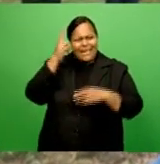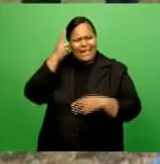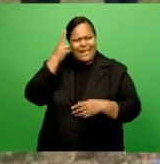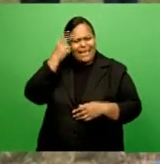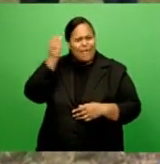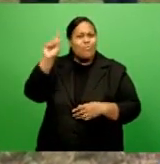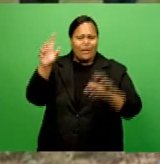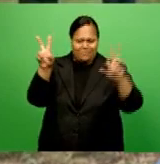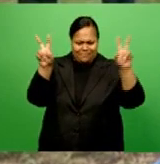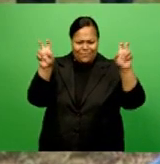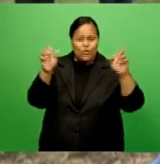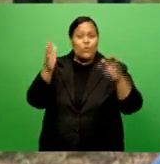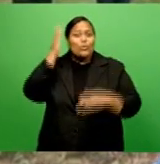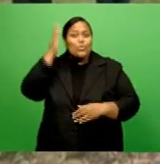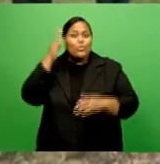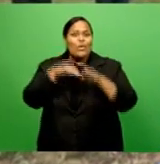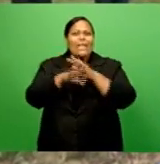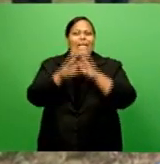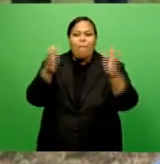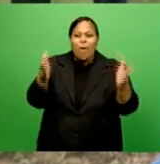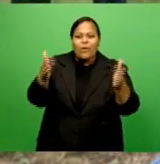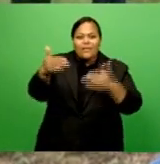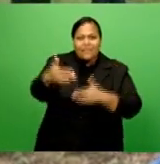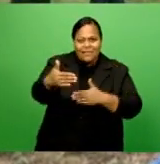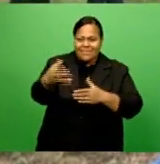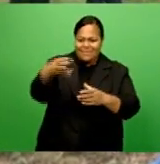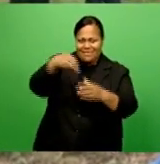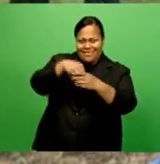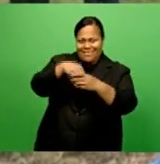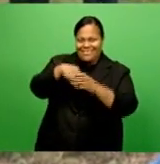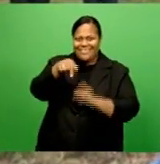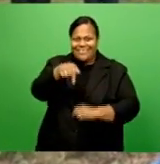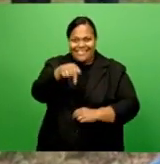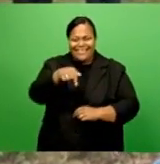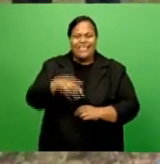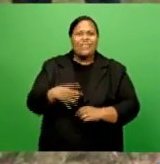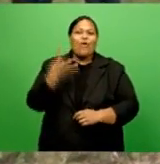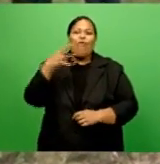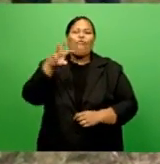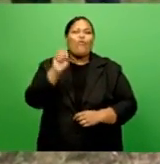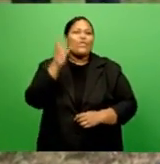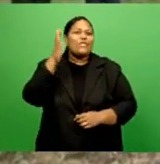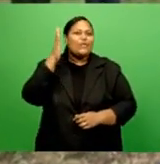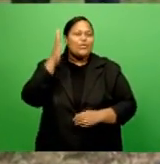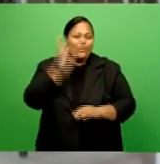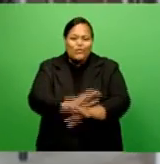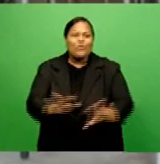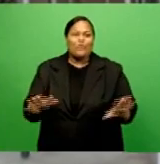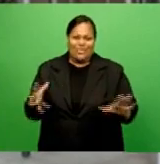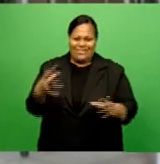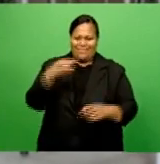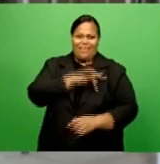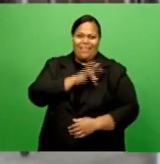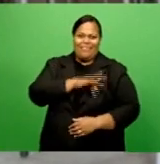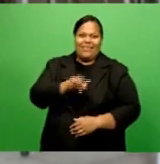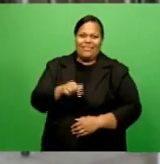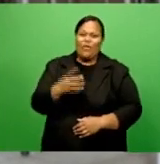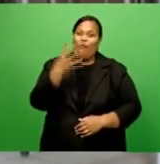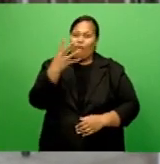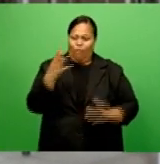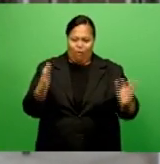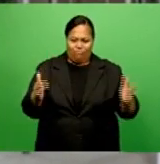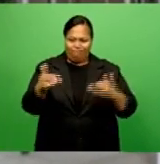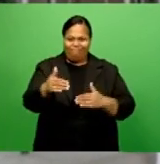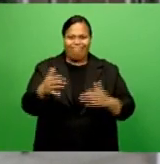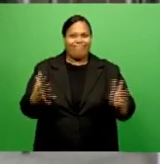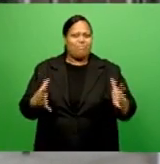like one box contains like stationery for 40 children, and they have come with 4 of that. They have